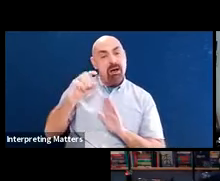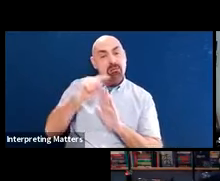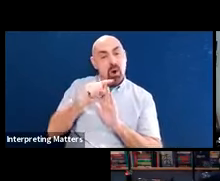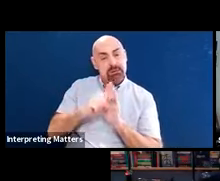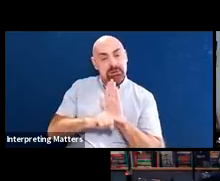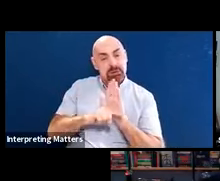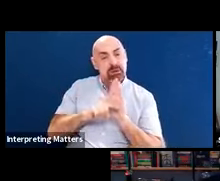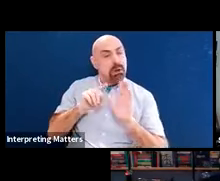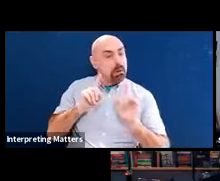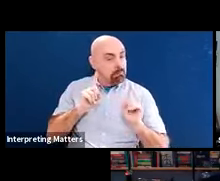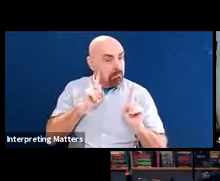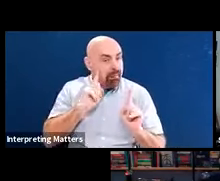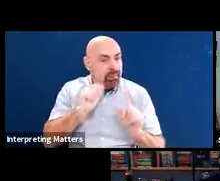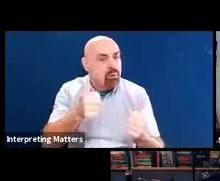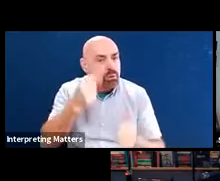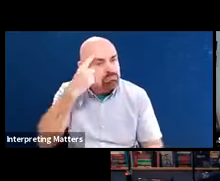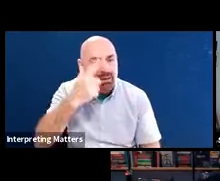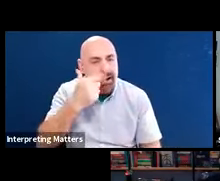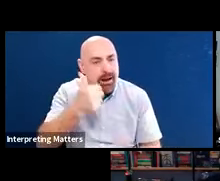of different ways.